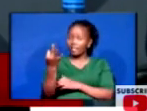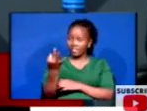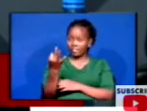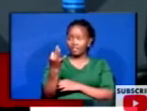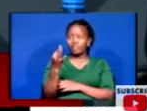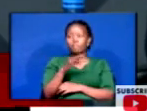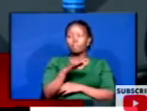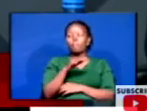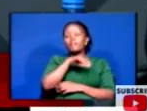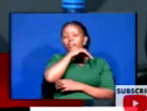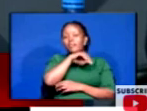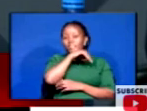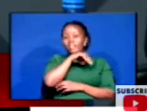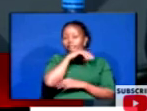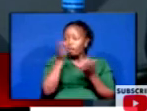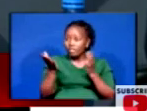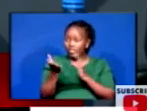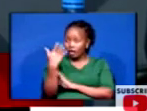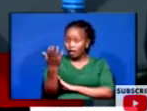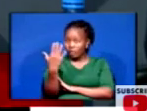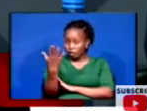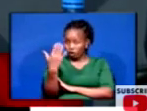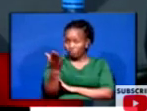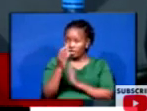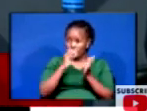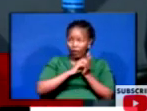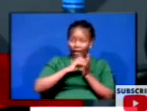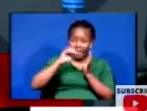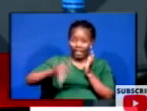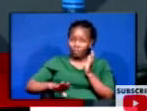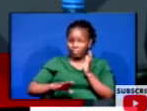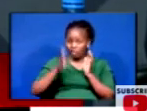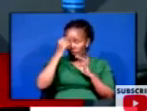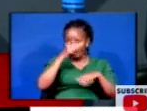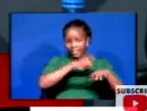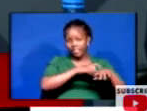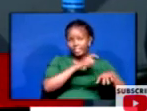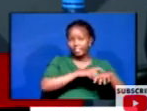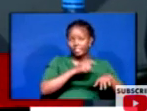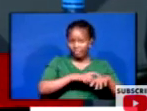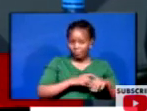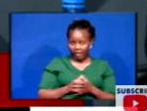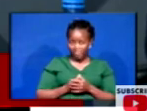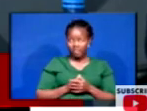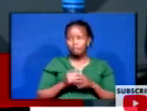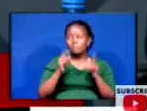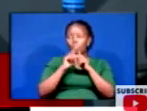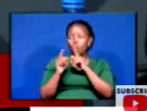part of Raila Odinga's documents were expunged because of those timelines. Yeah. And yet,